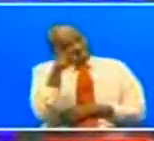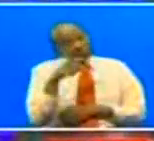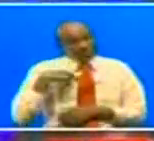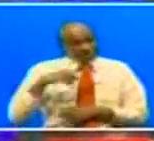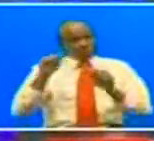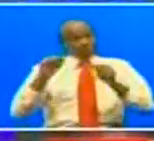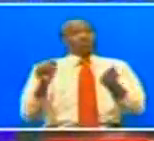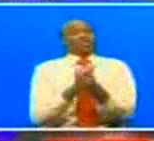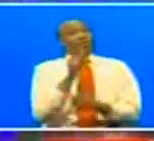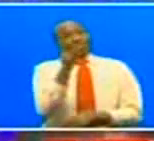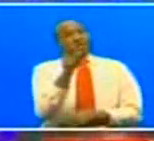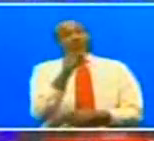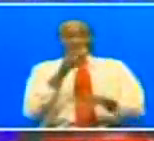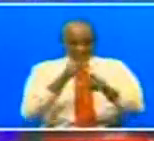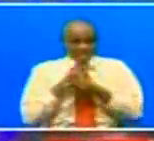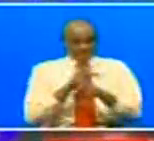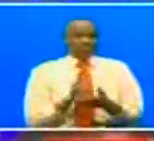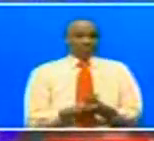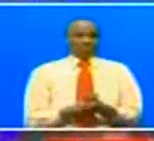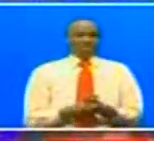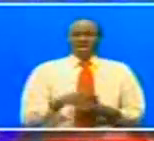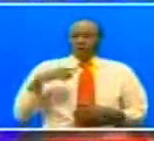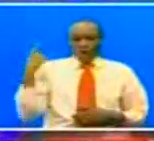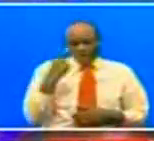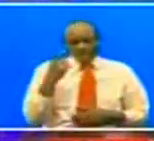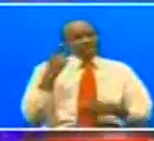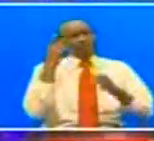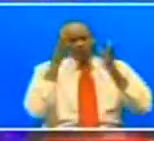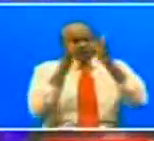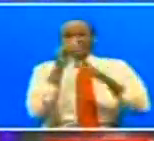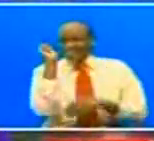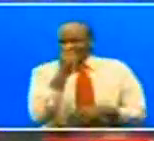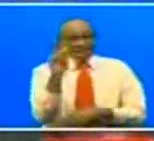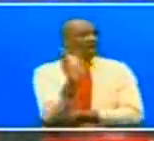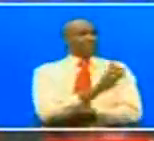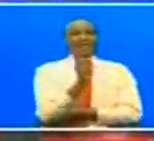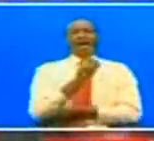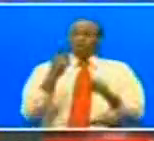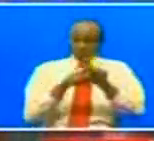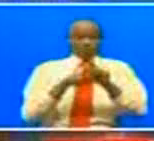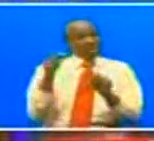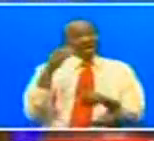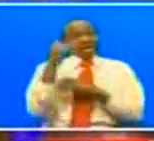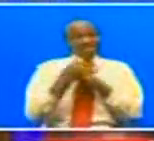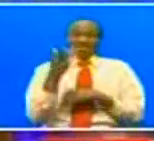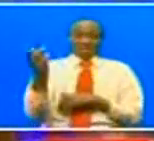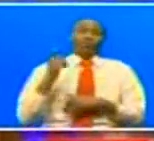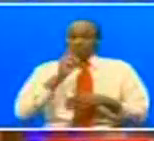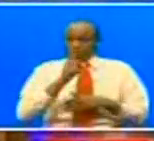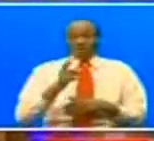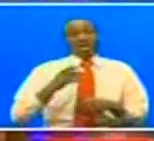disruption in Baltimore. So this isn't personal, this isn't picking on Kenya, this is just how our system works. Now, I